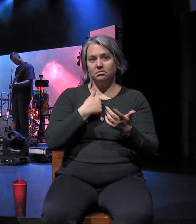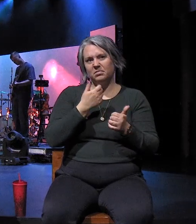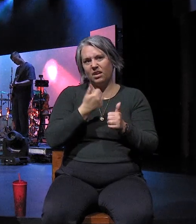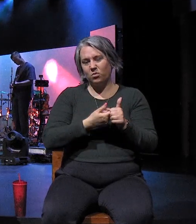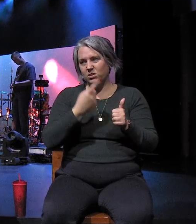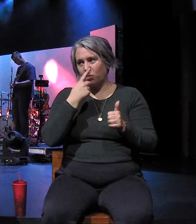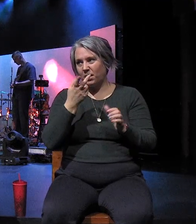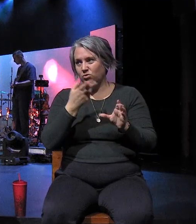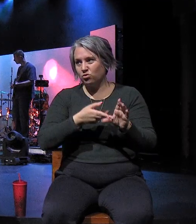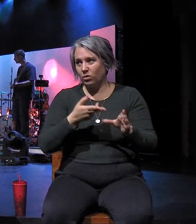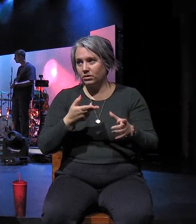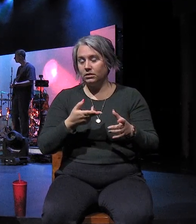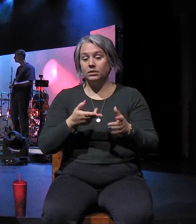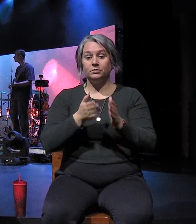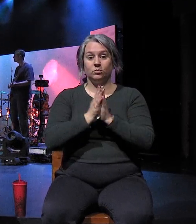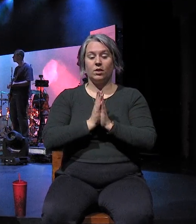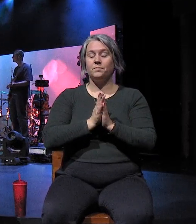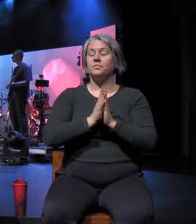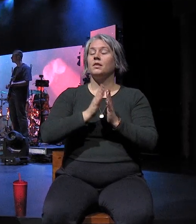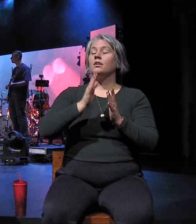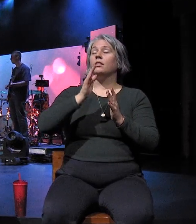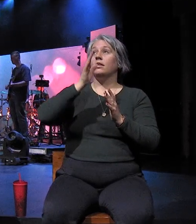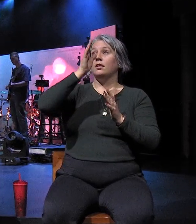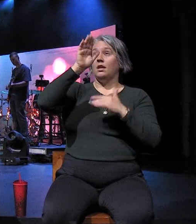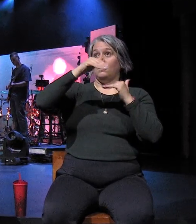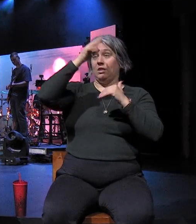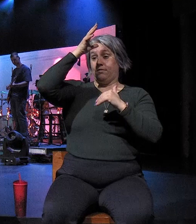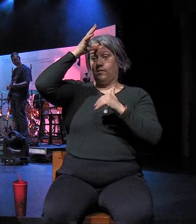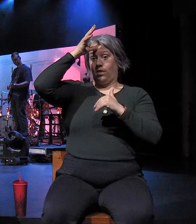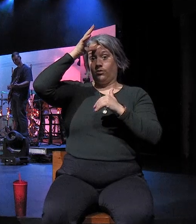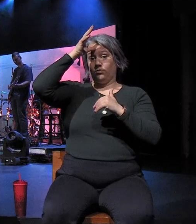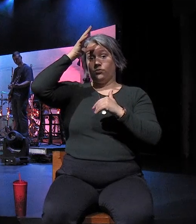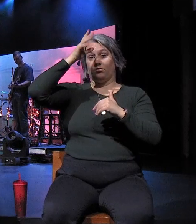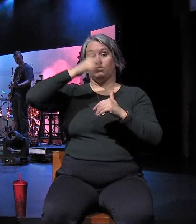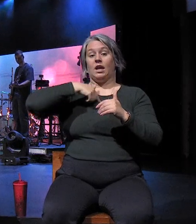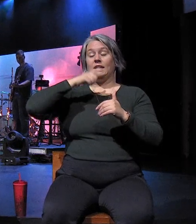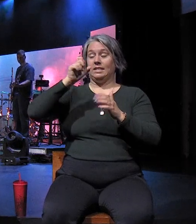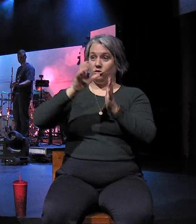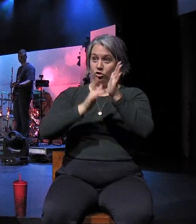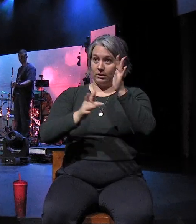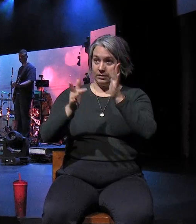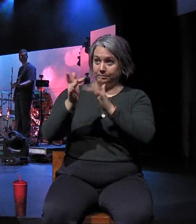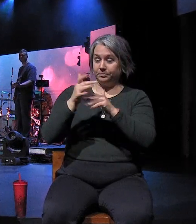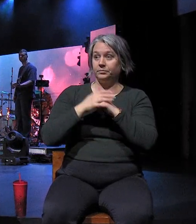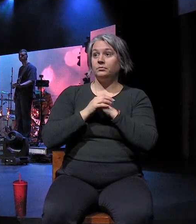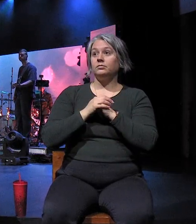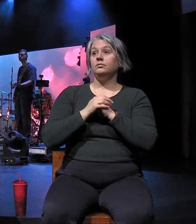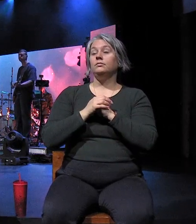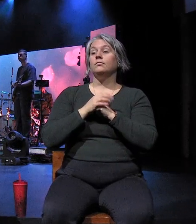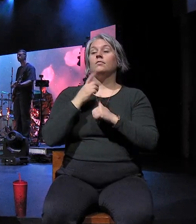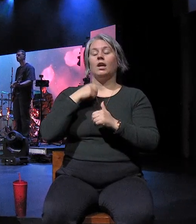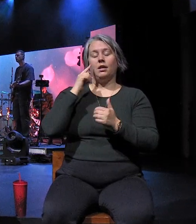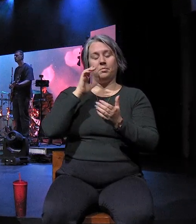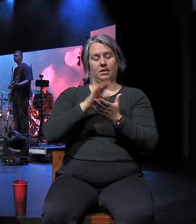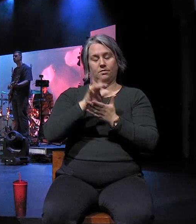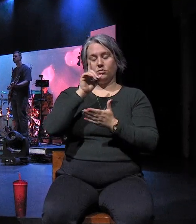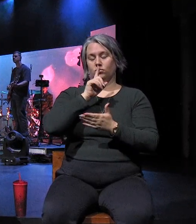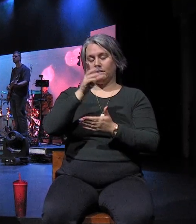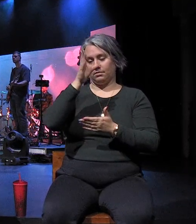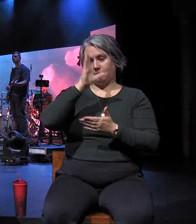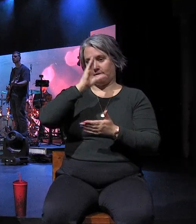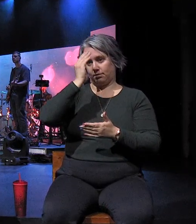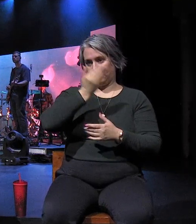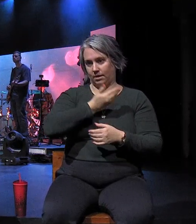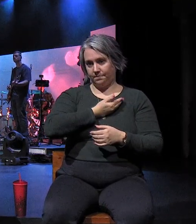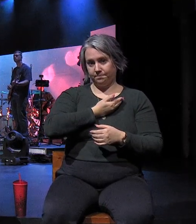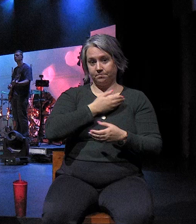just join in and say, Heavenly Father, I need Jesus. I believe he's the Son of God. I